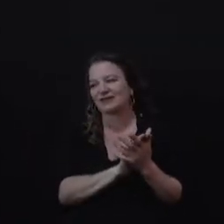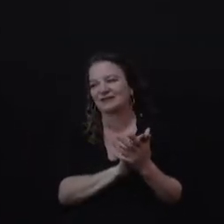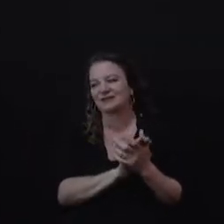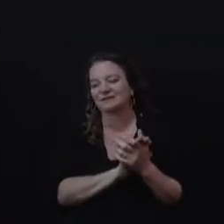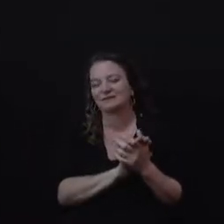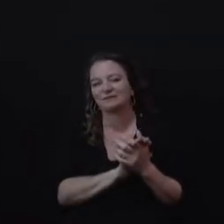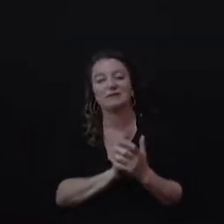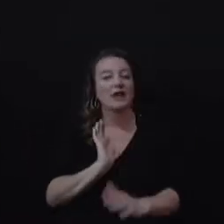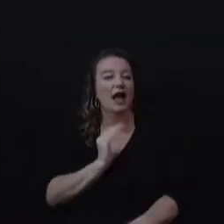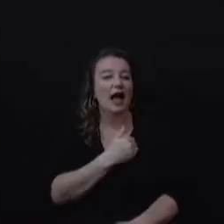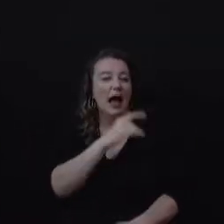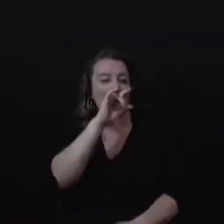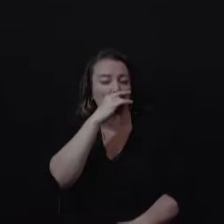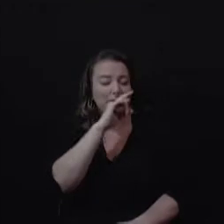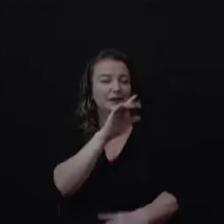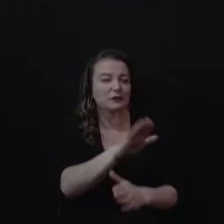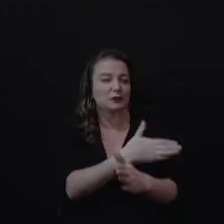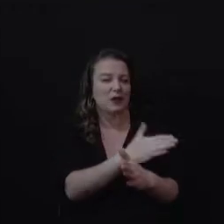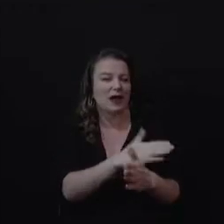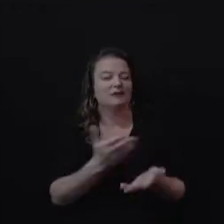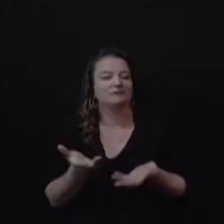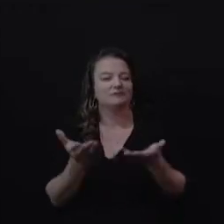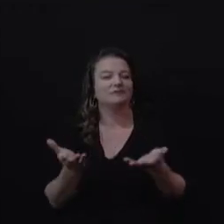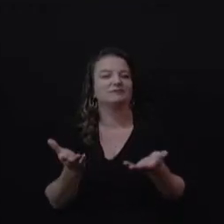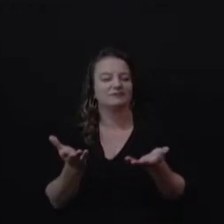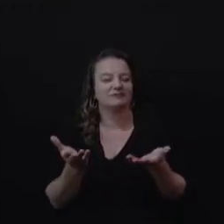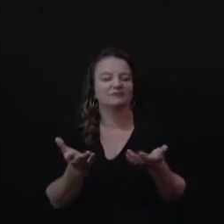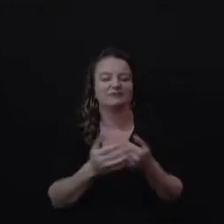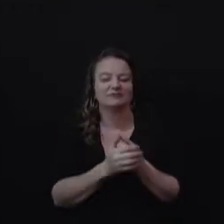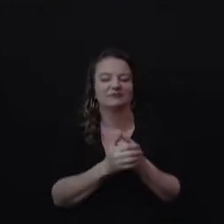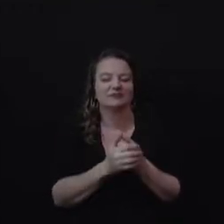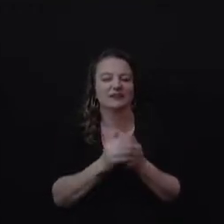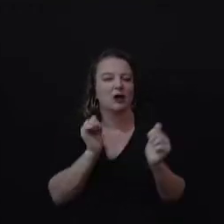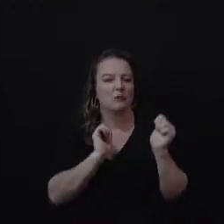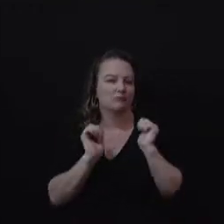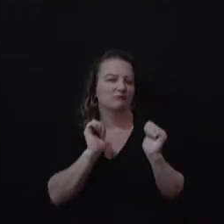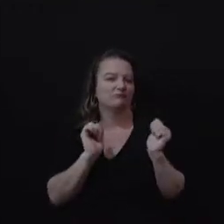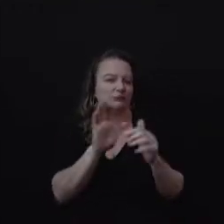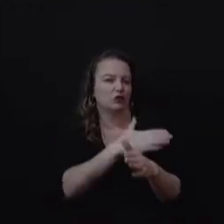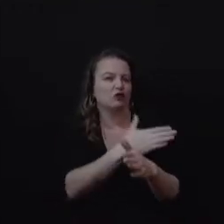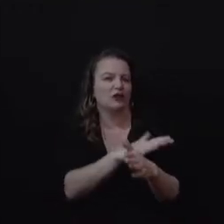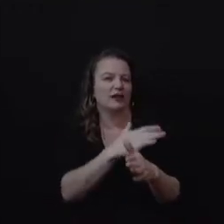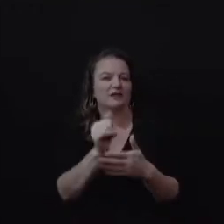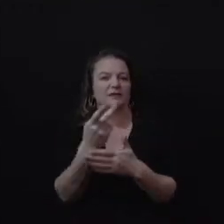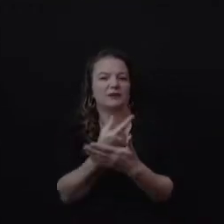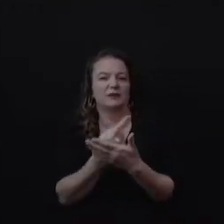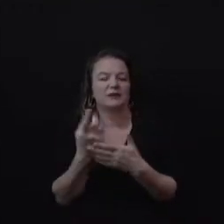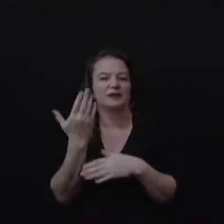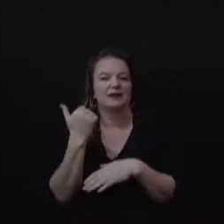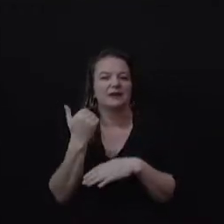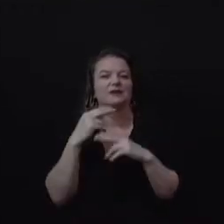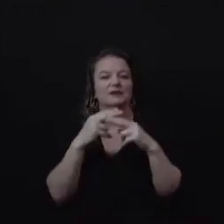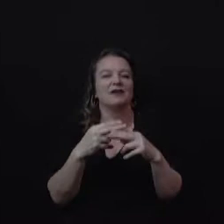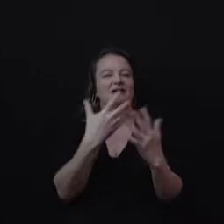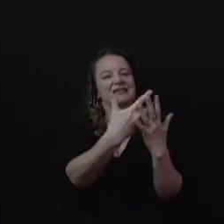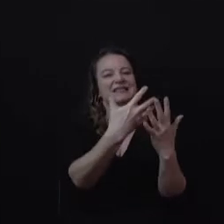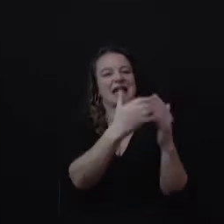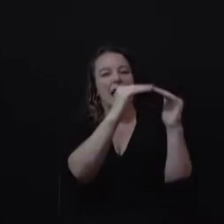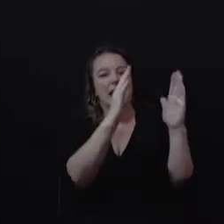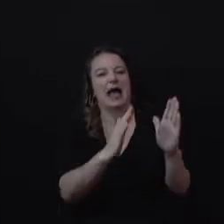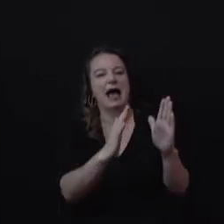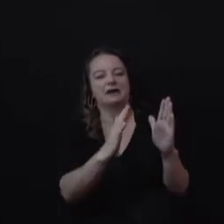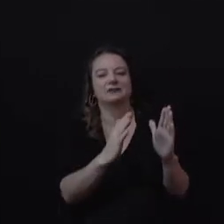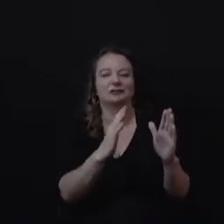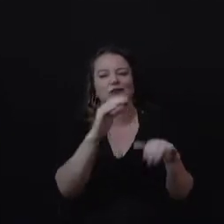Our kids' choir presented a musical a couple weekends ago called Jailhouse Rock, and it